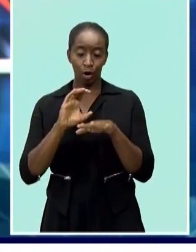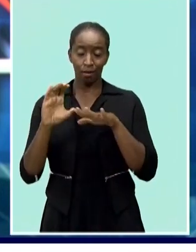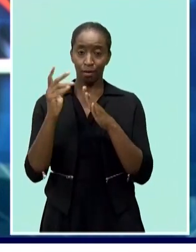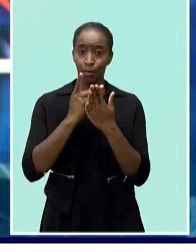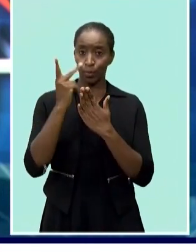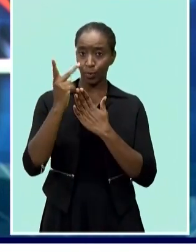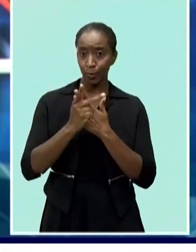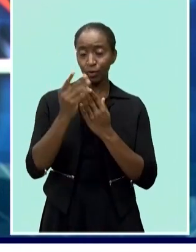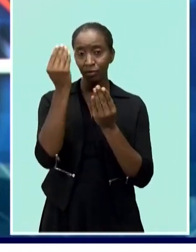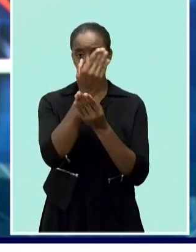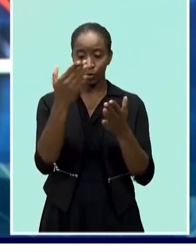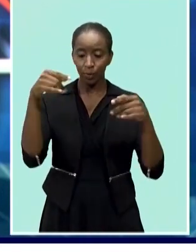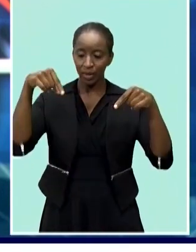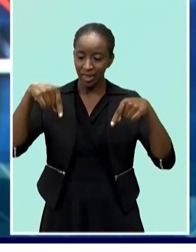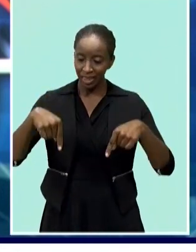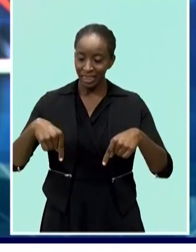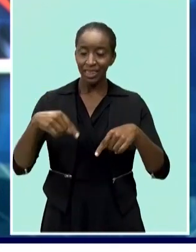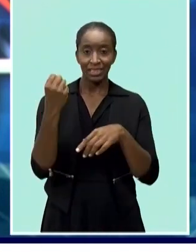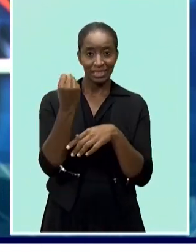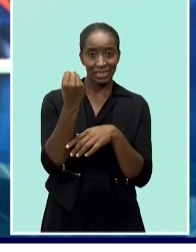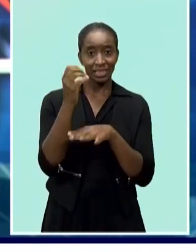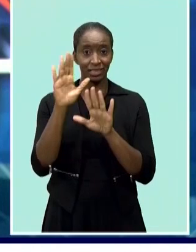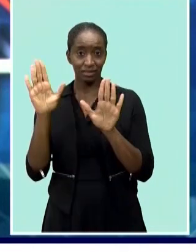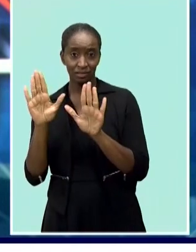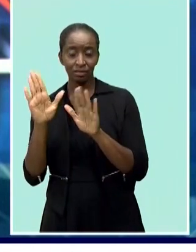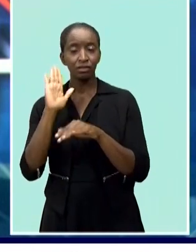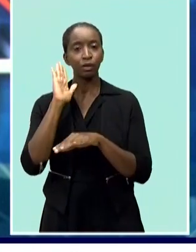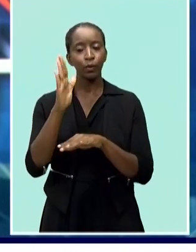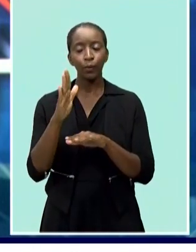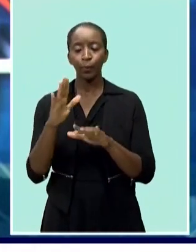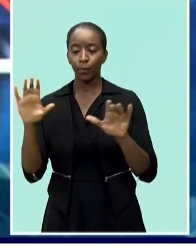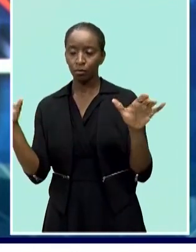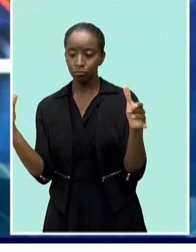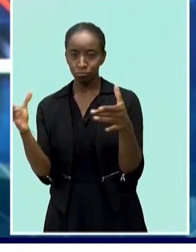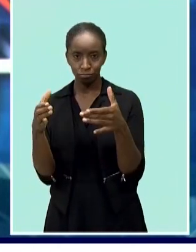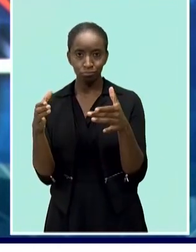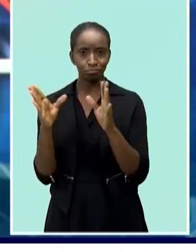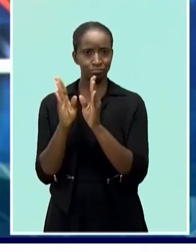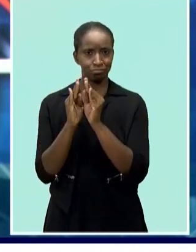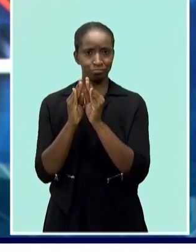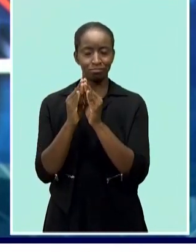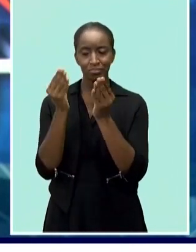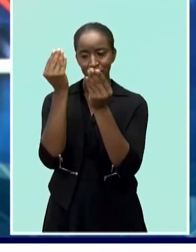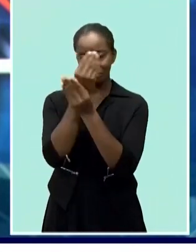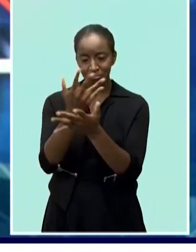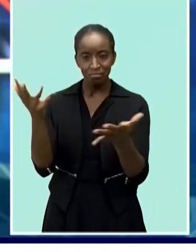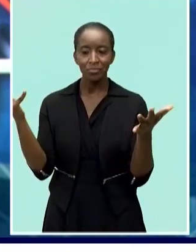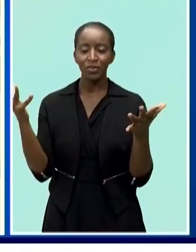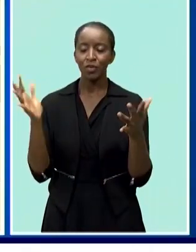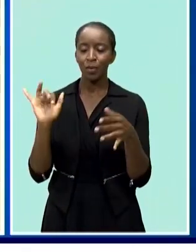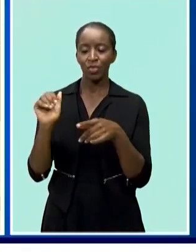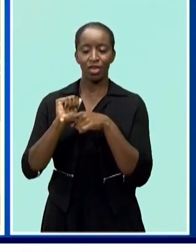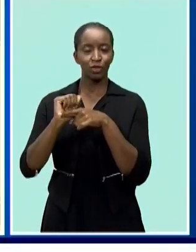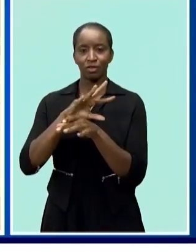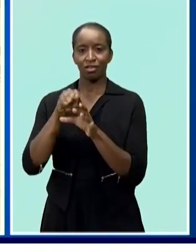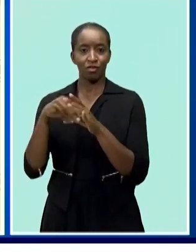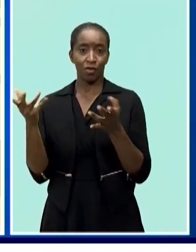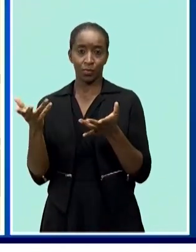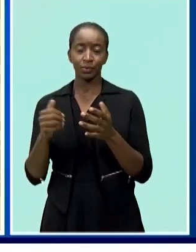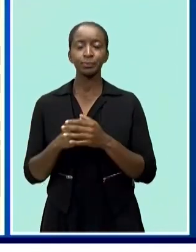that this weekend, a free session will be hosted to gather input on what the course should offer. We are